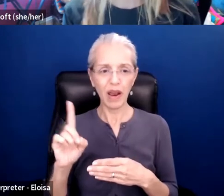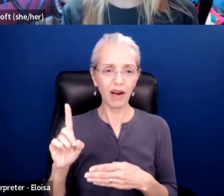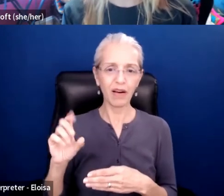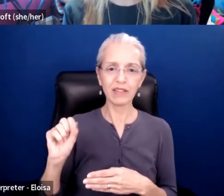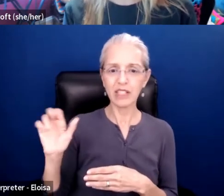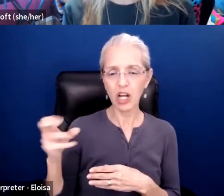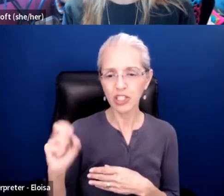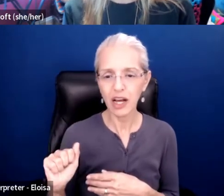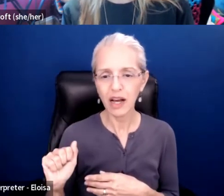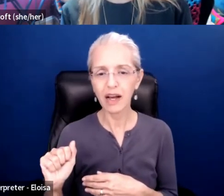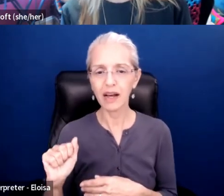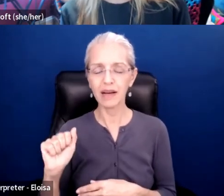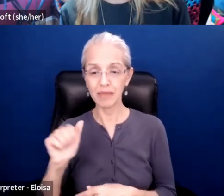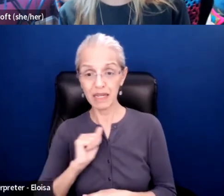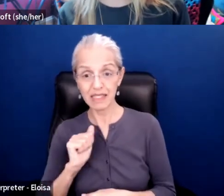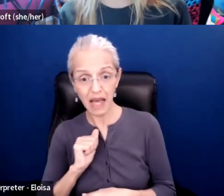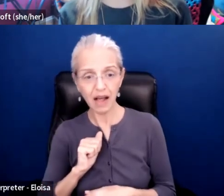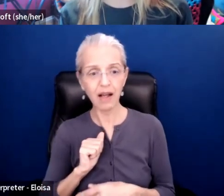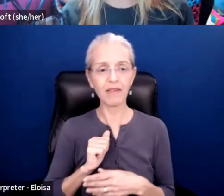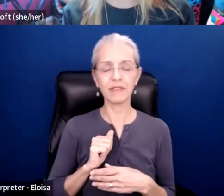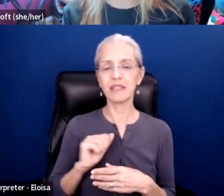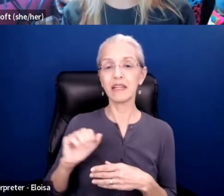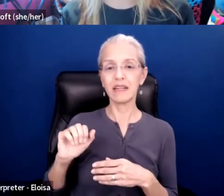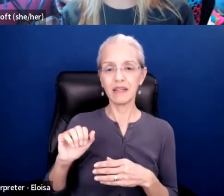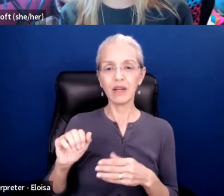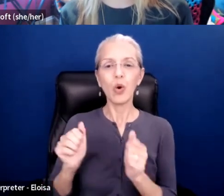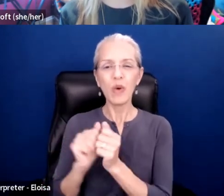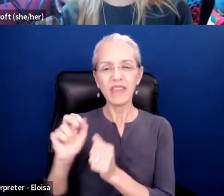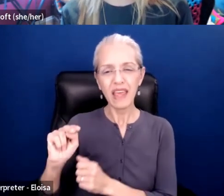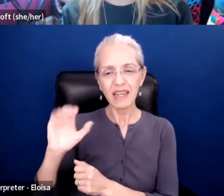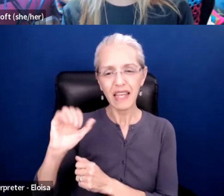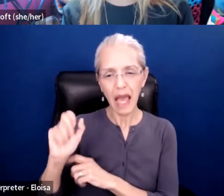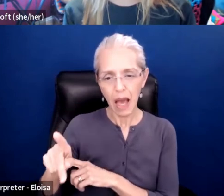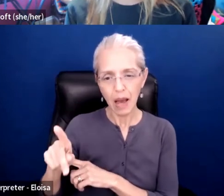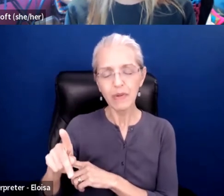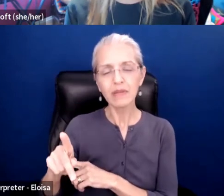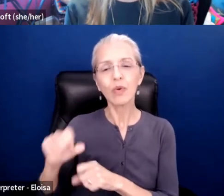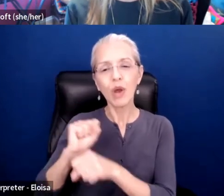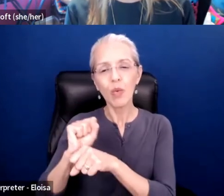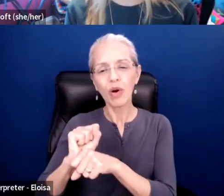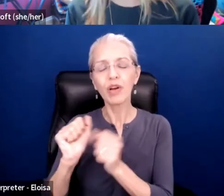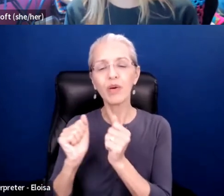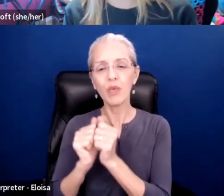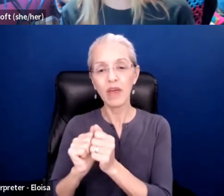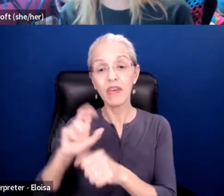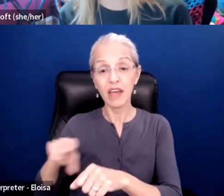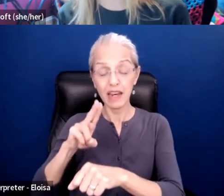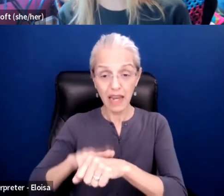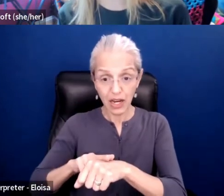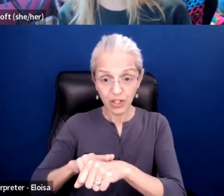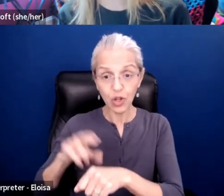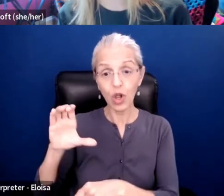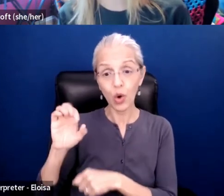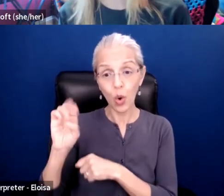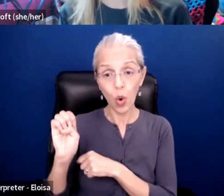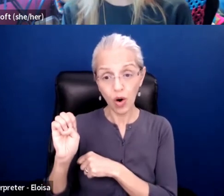work, that houses NCAPS, does also work on both the National Core Indicators and the National Core Indicators for